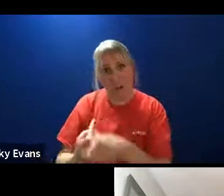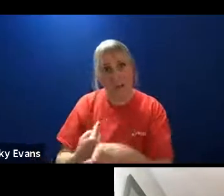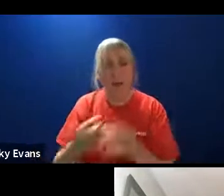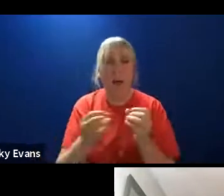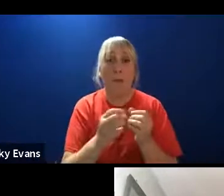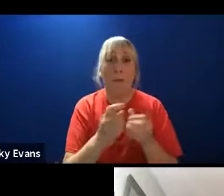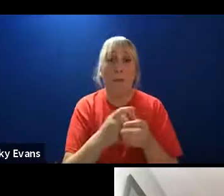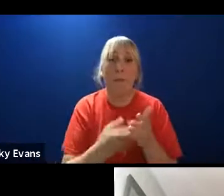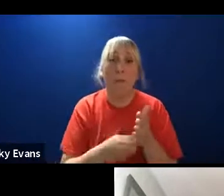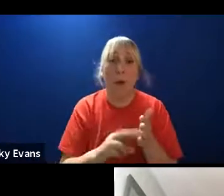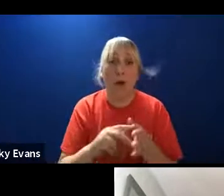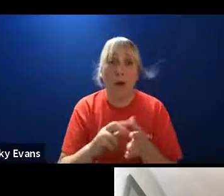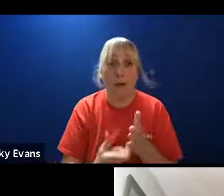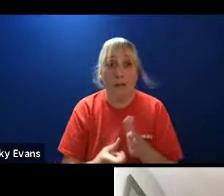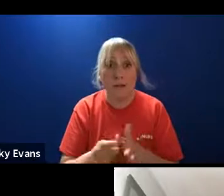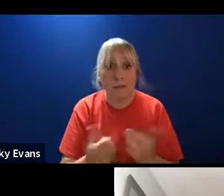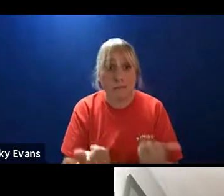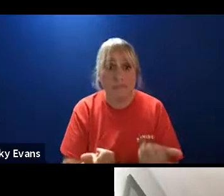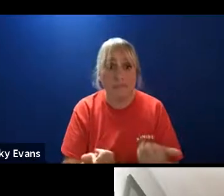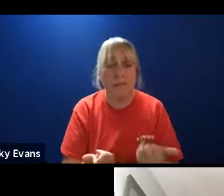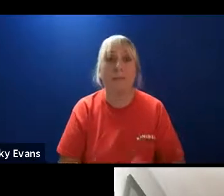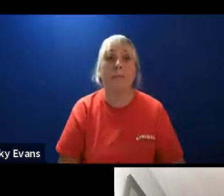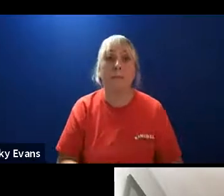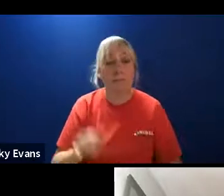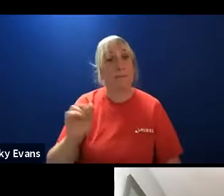all. Yeah, I mean,